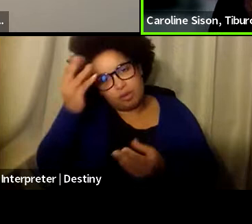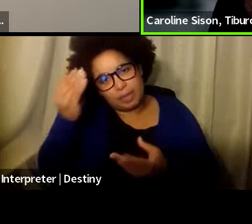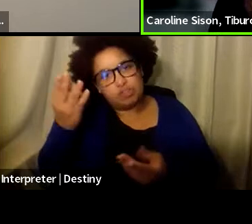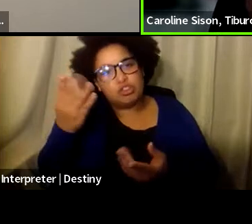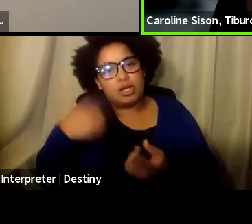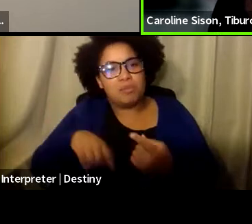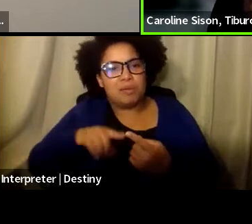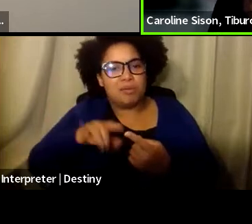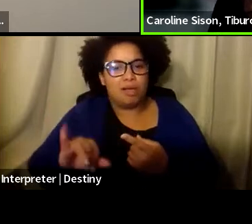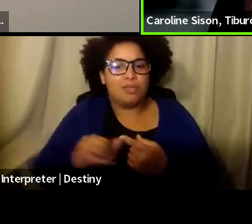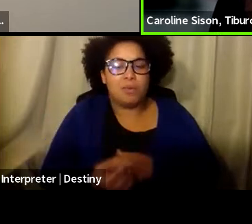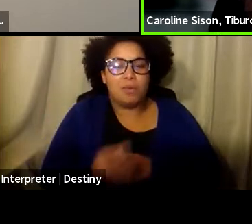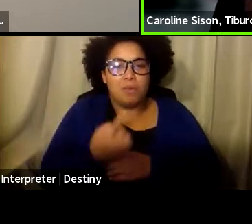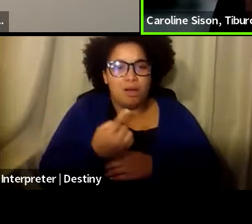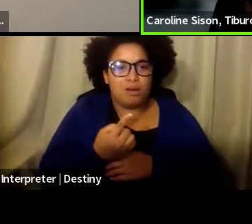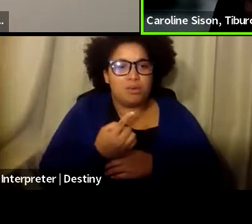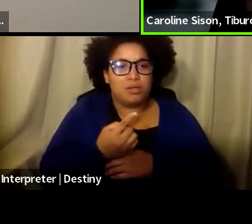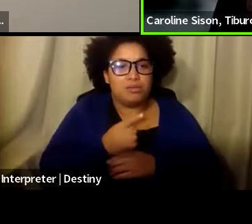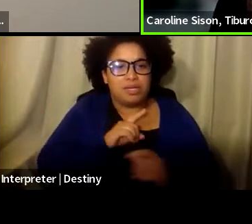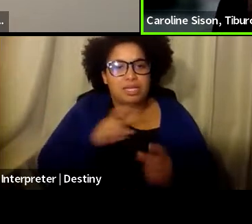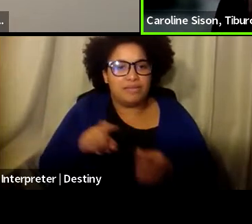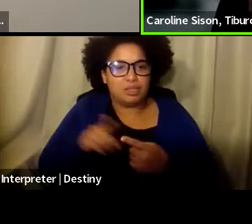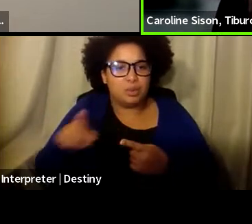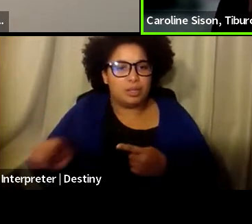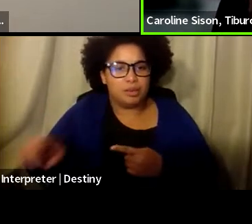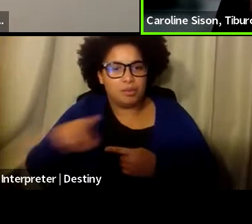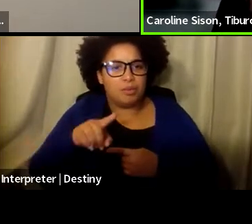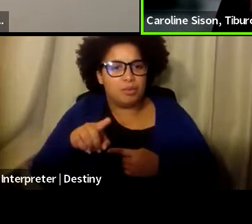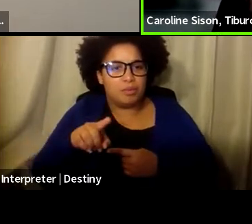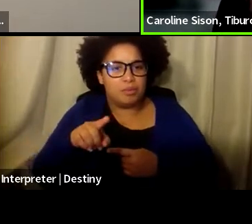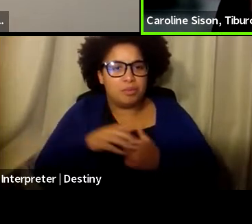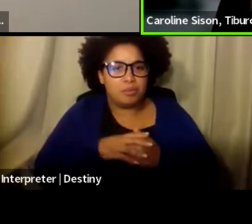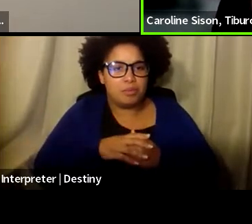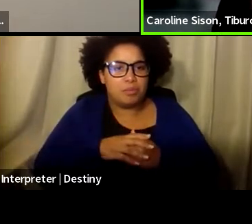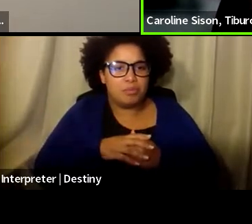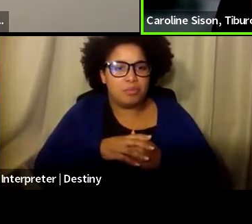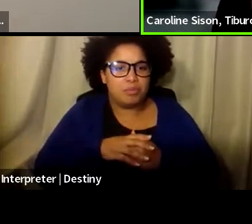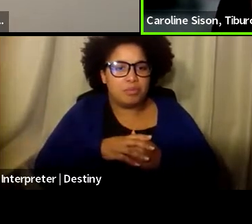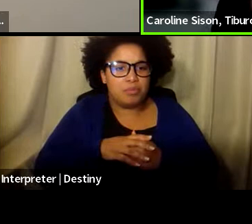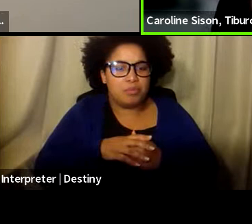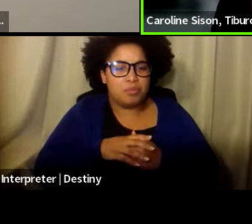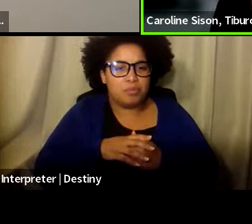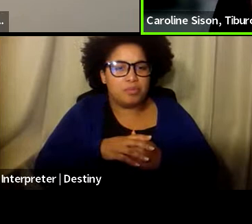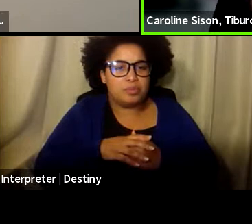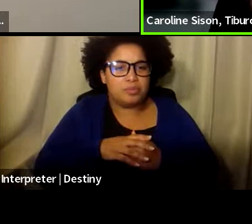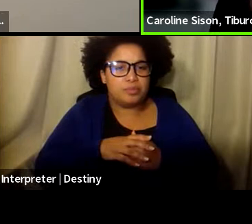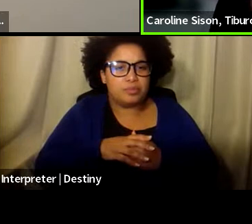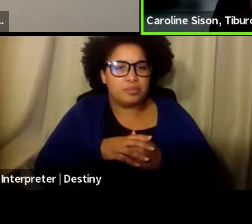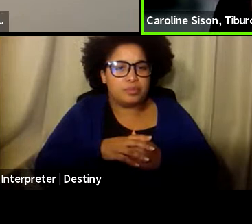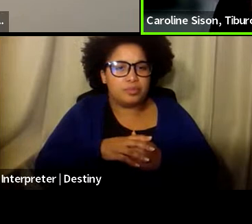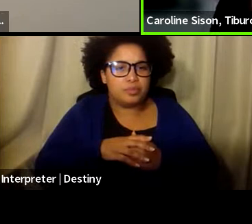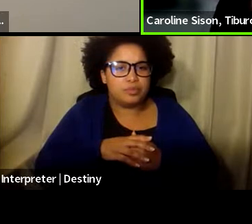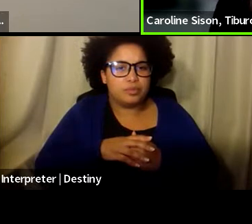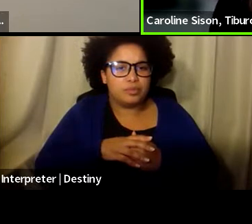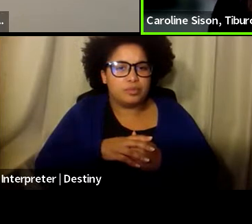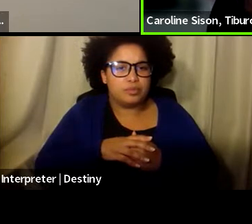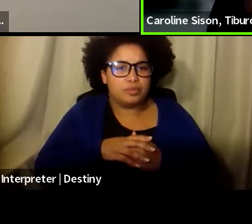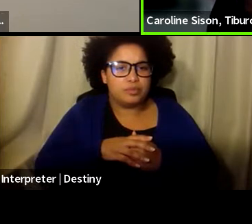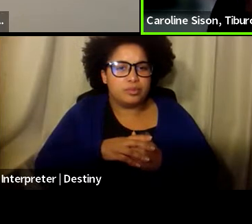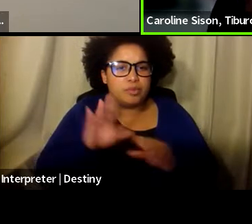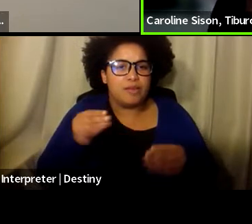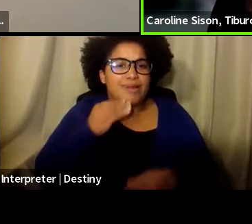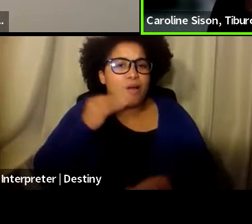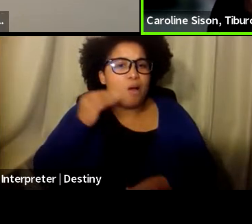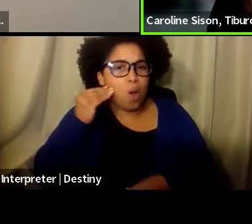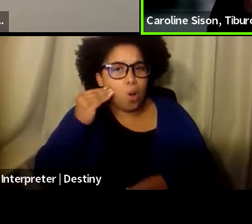And one of the things that we have been doing through our outreach lately is also distributing home test